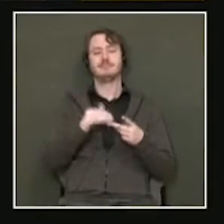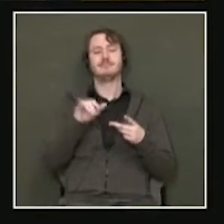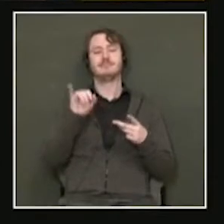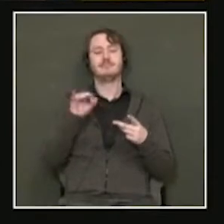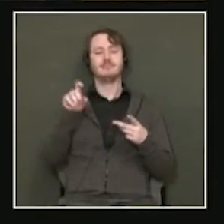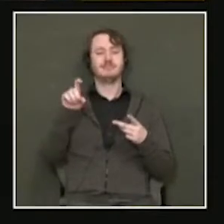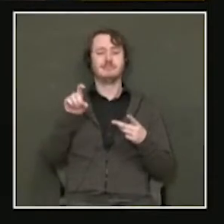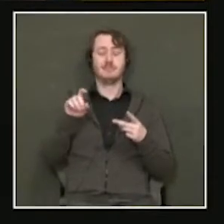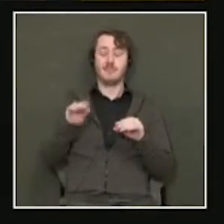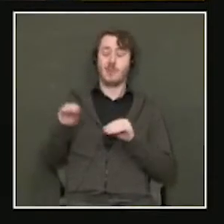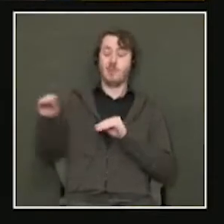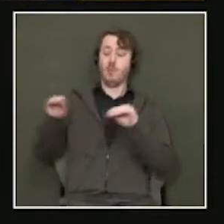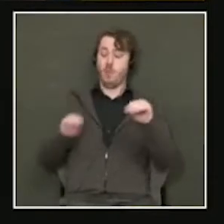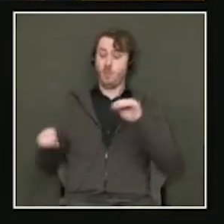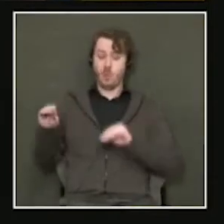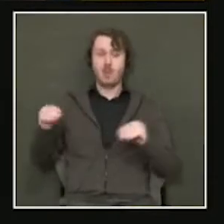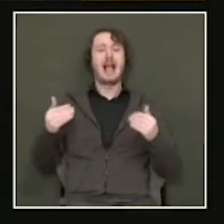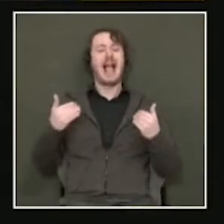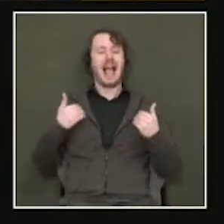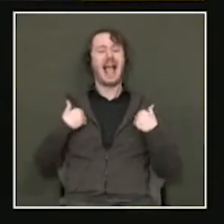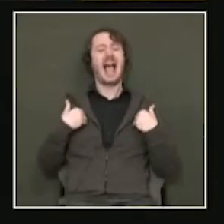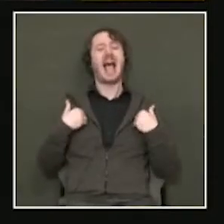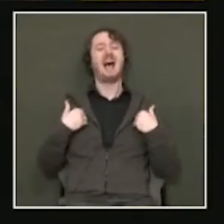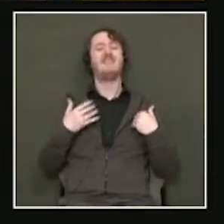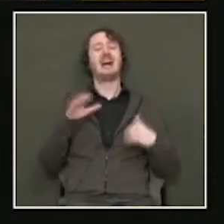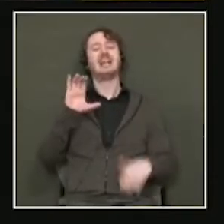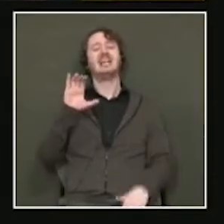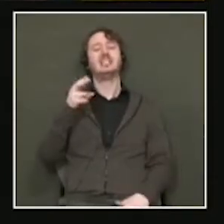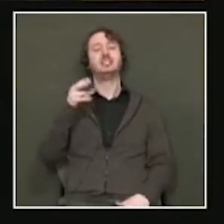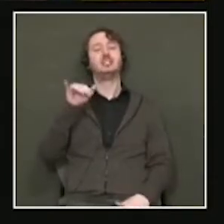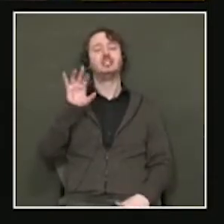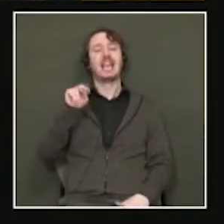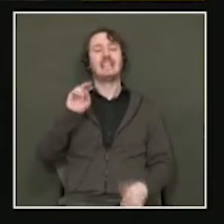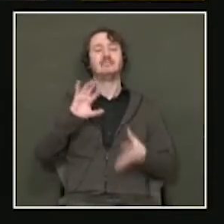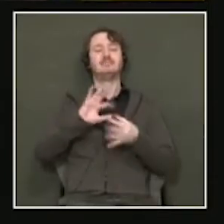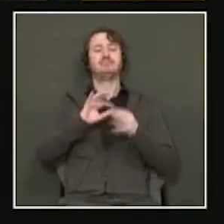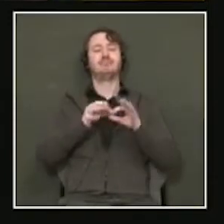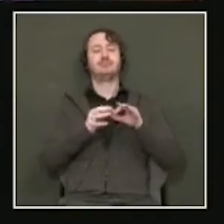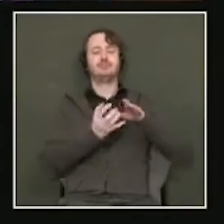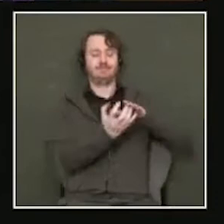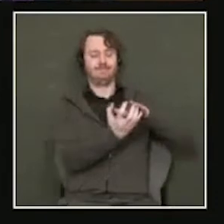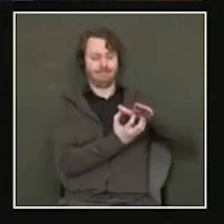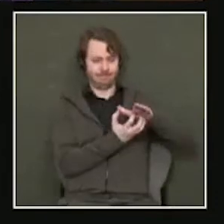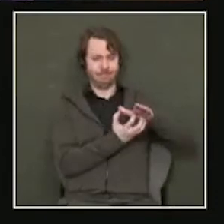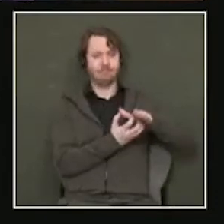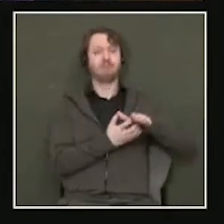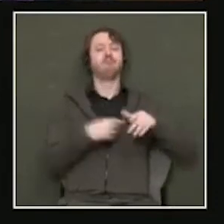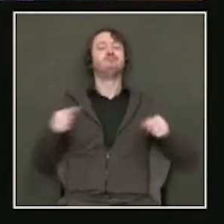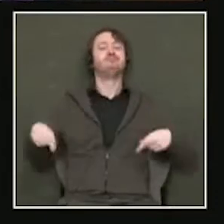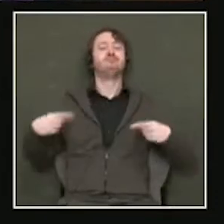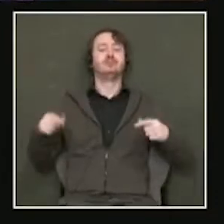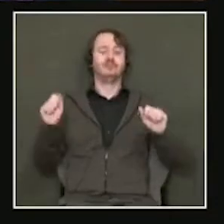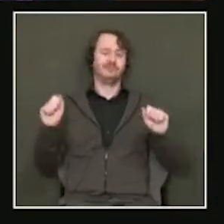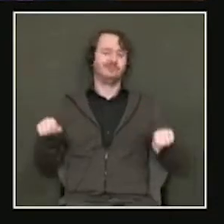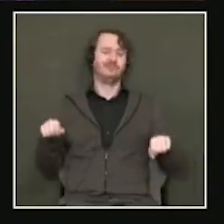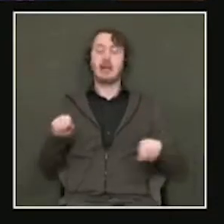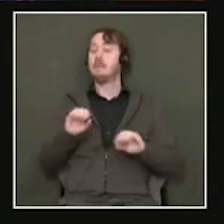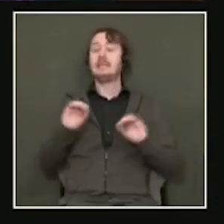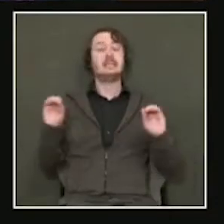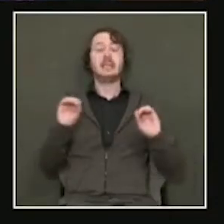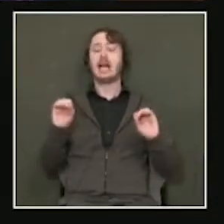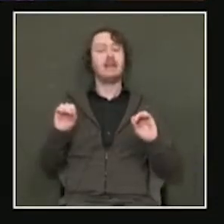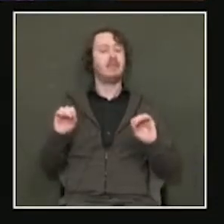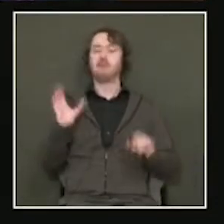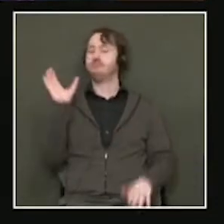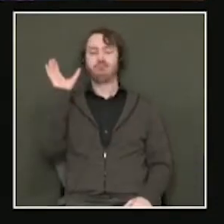around, we have chains on our vehicles if that is necessary. There is nothing out of the ordinary that's happening on the SAWS end.